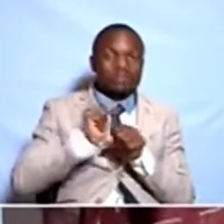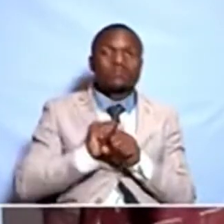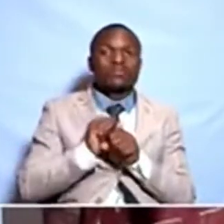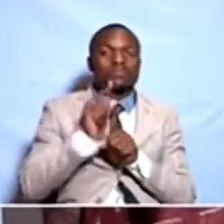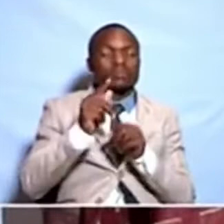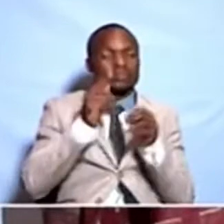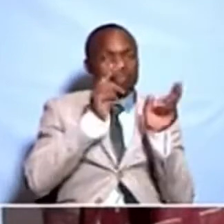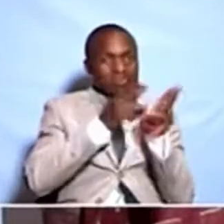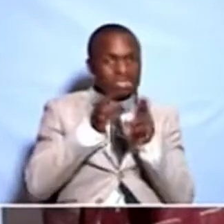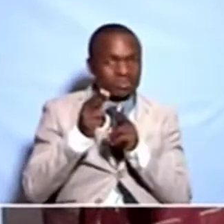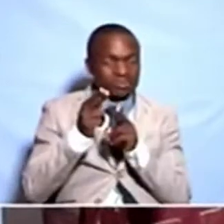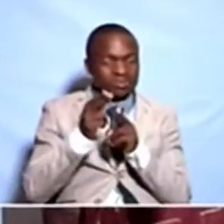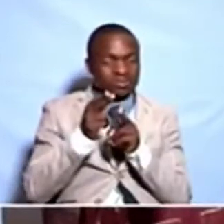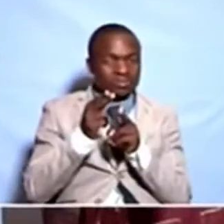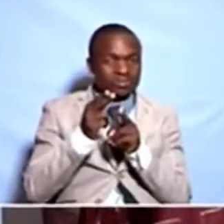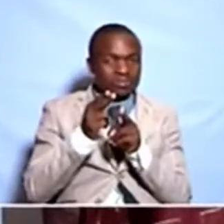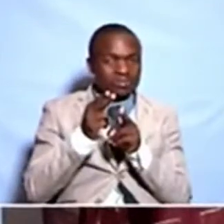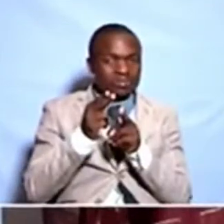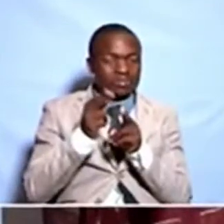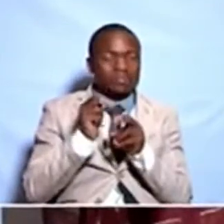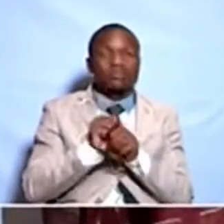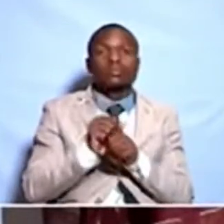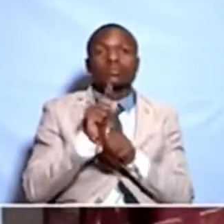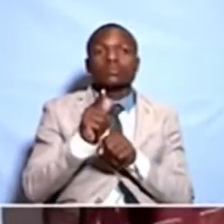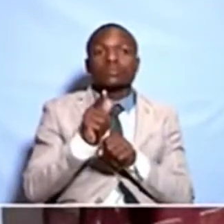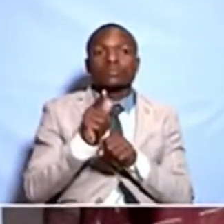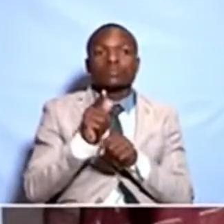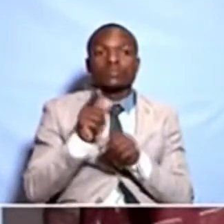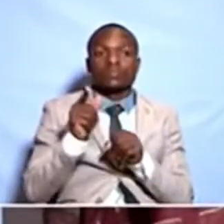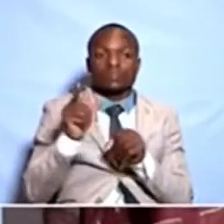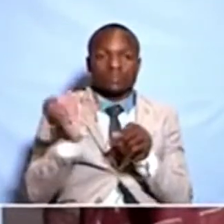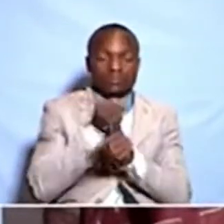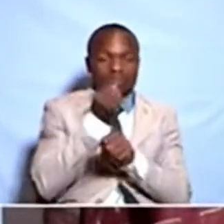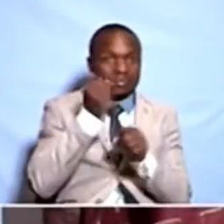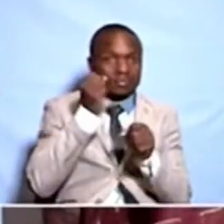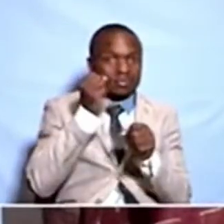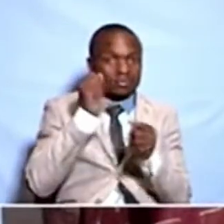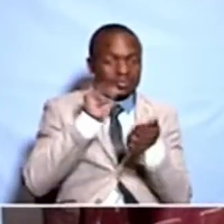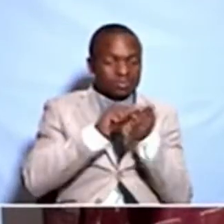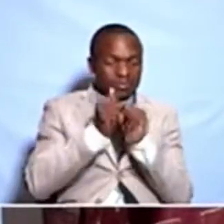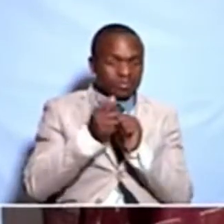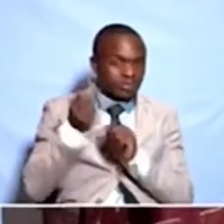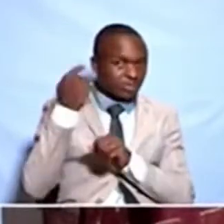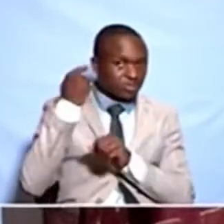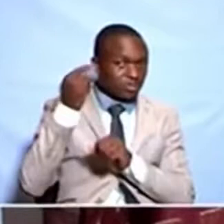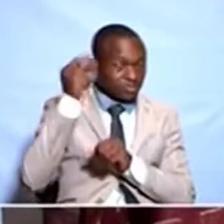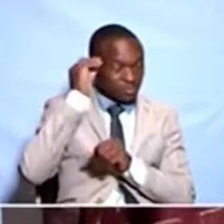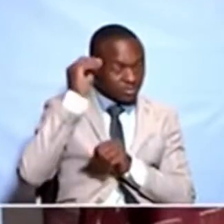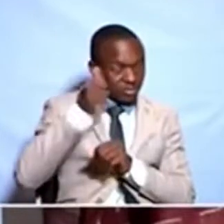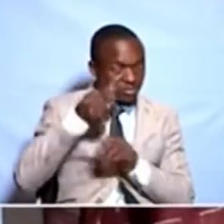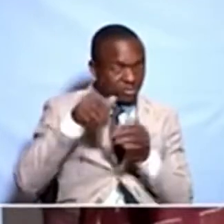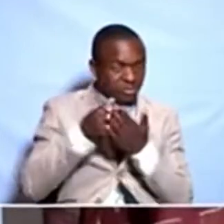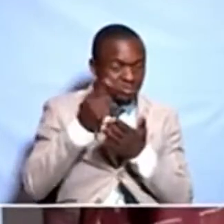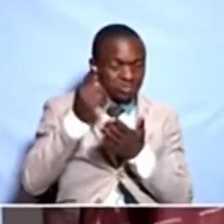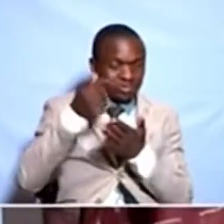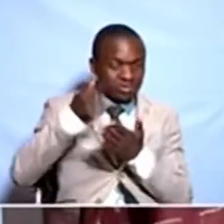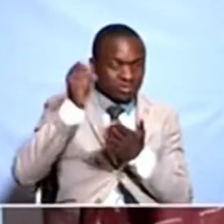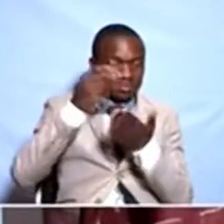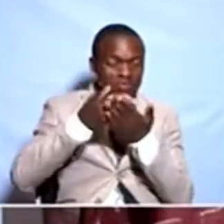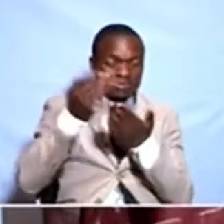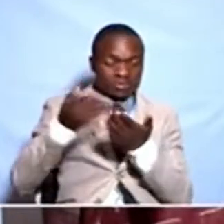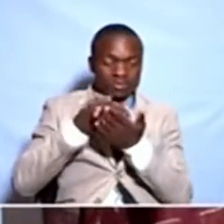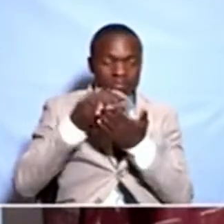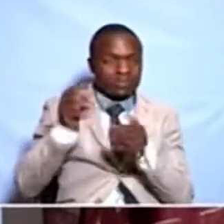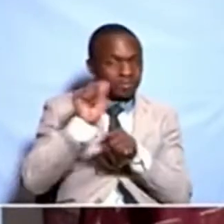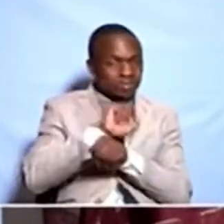answer go this call, and you leave problems behind because you are the one who know how you bought that vehicle, and all